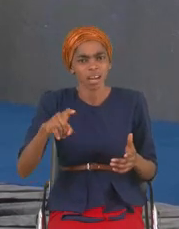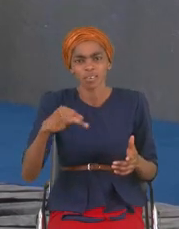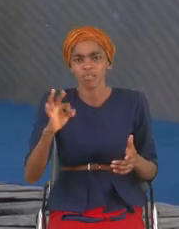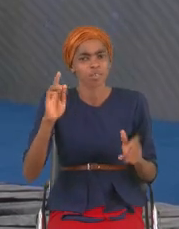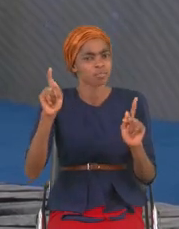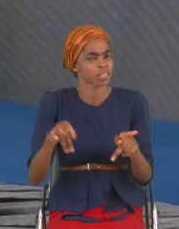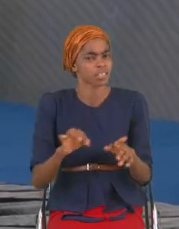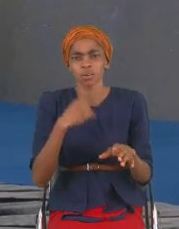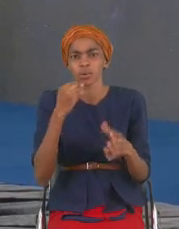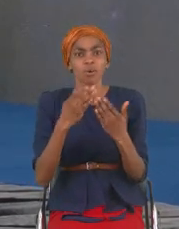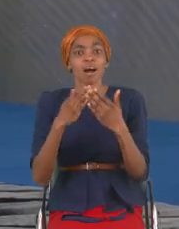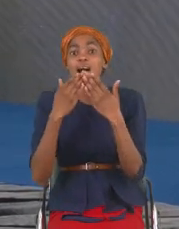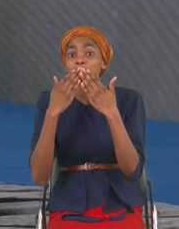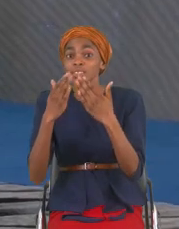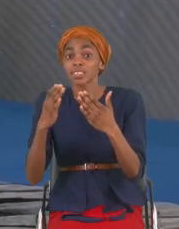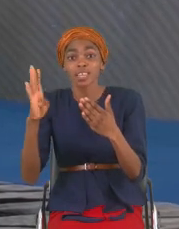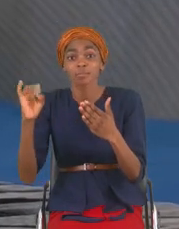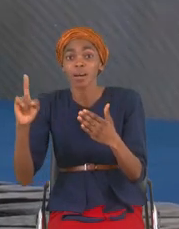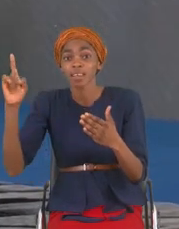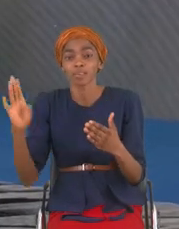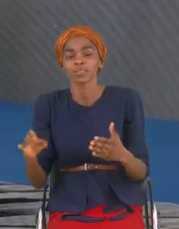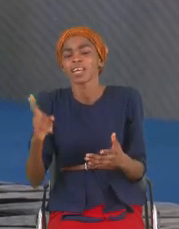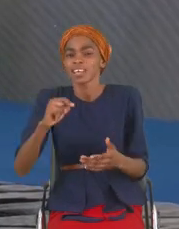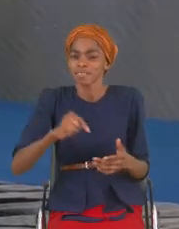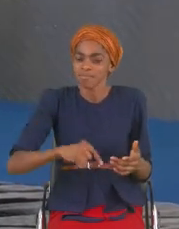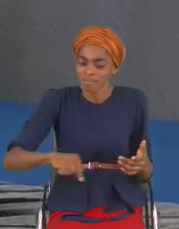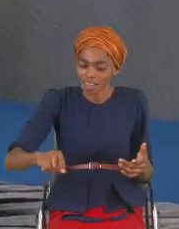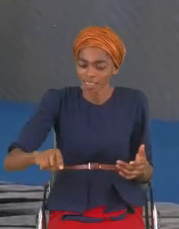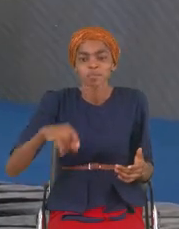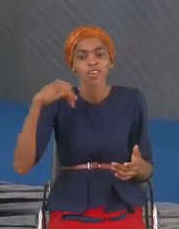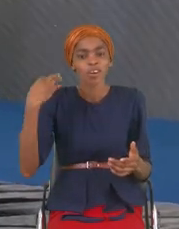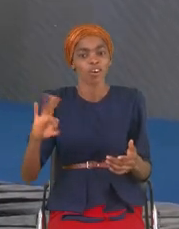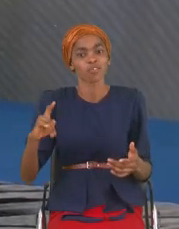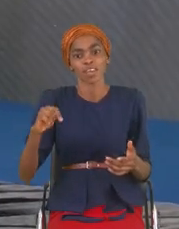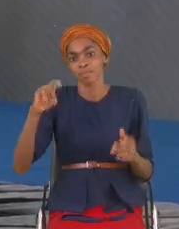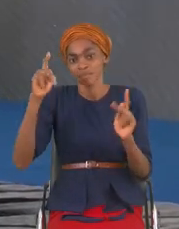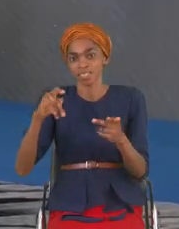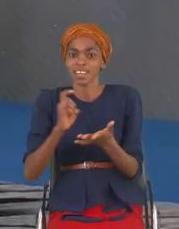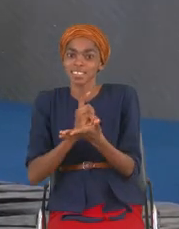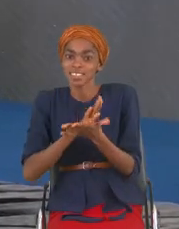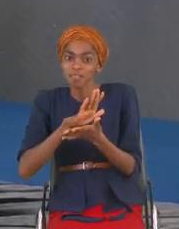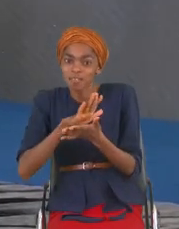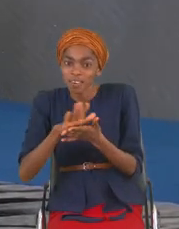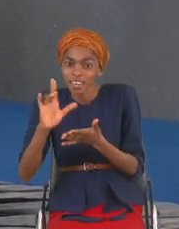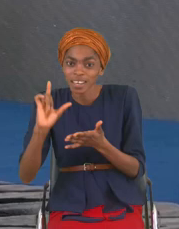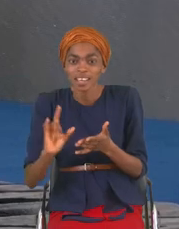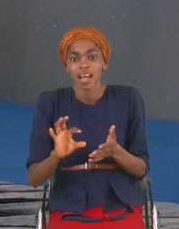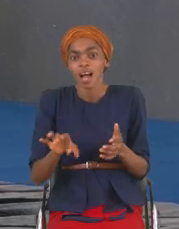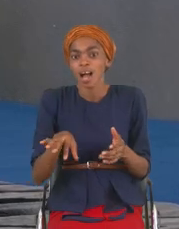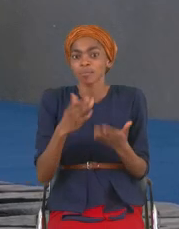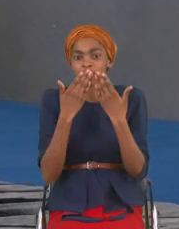person appreciated by the Lord. The mark of a divinely appreciated minister is that he